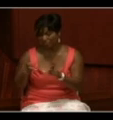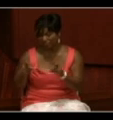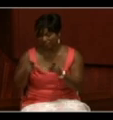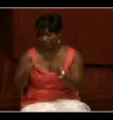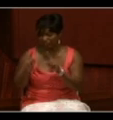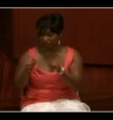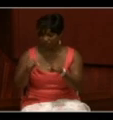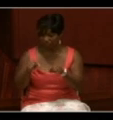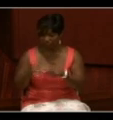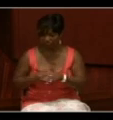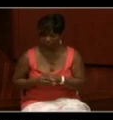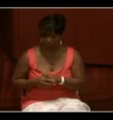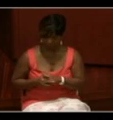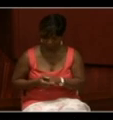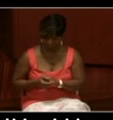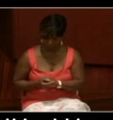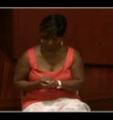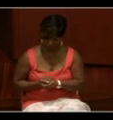The next slide, please.